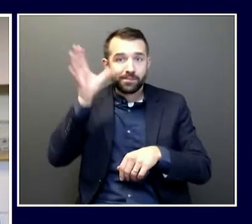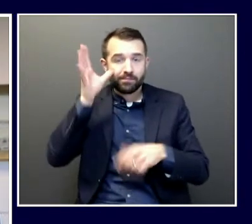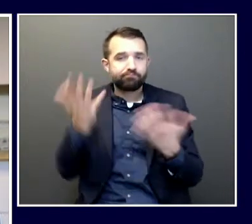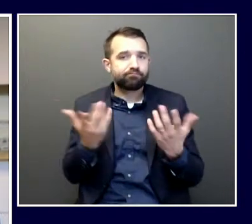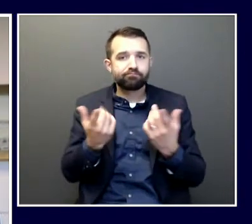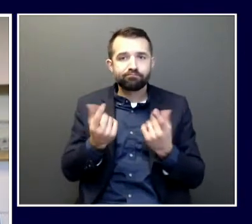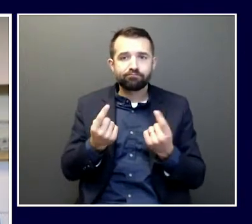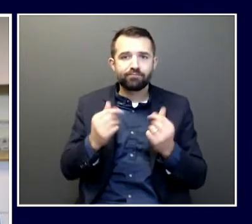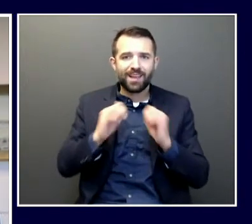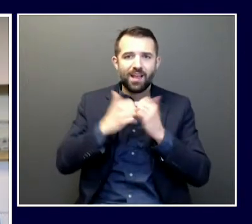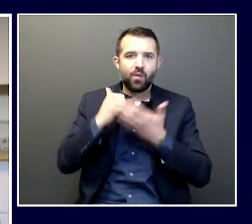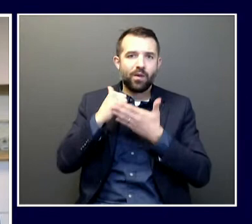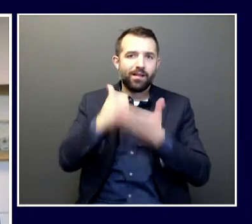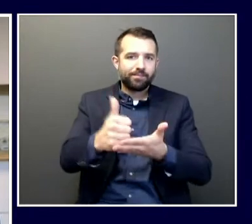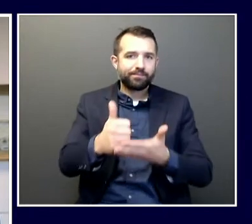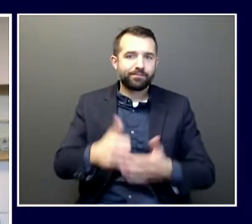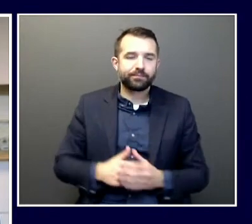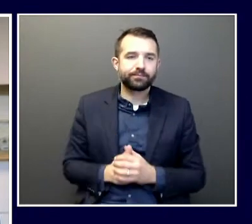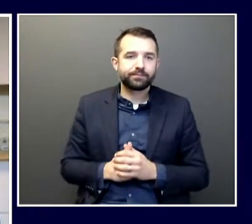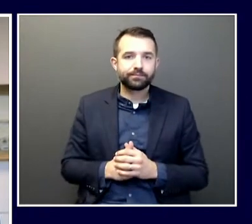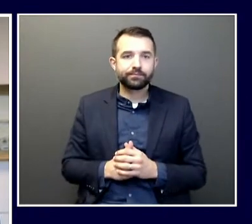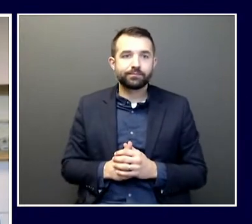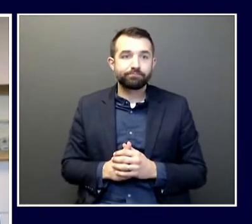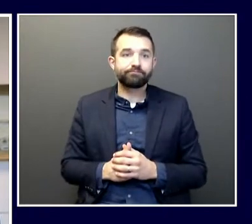obviously this question's for you as well.